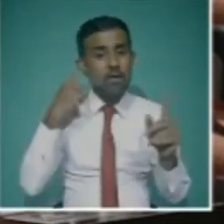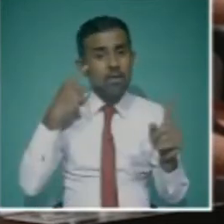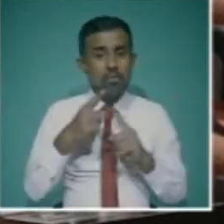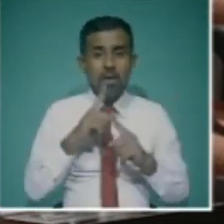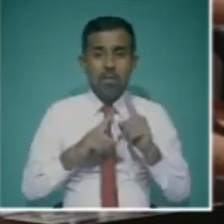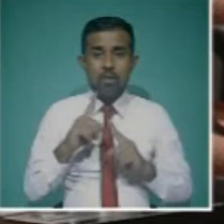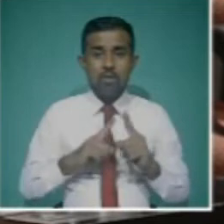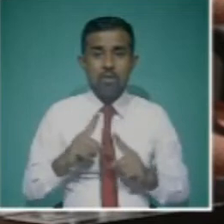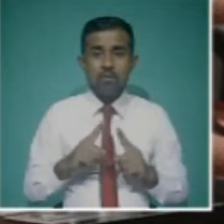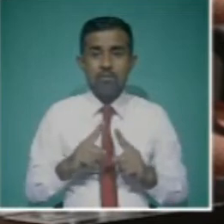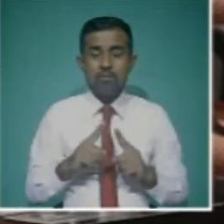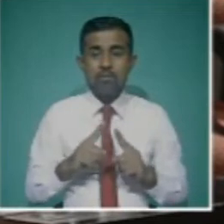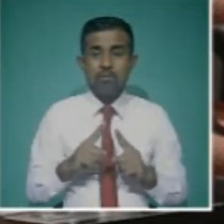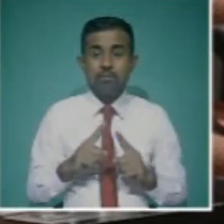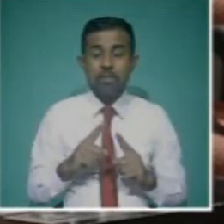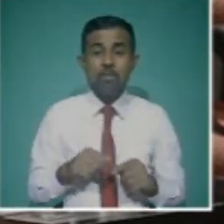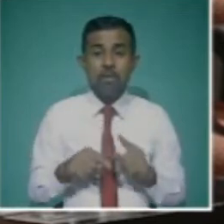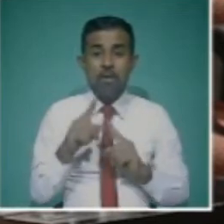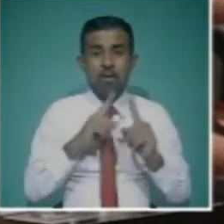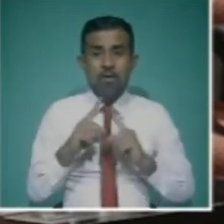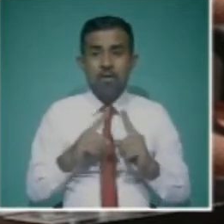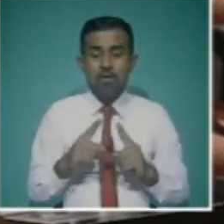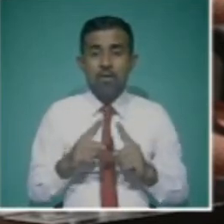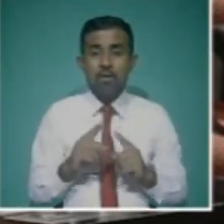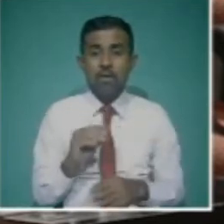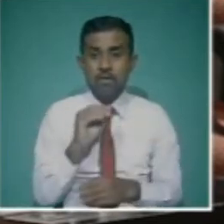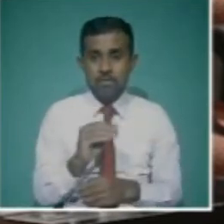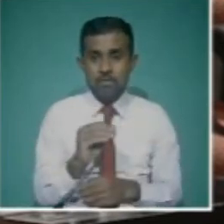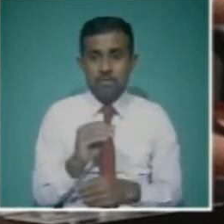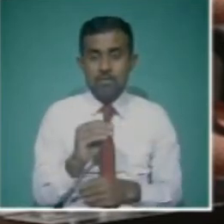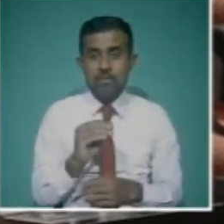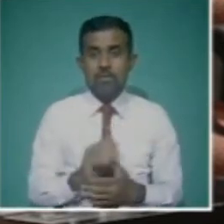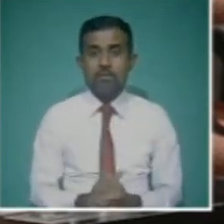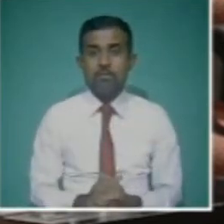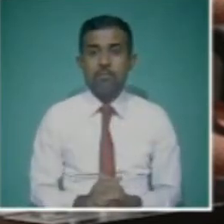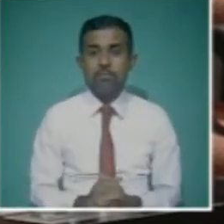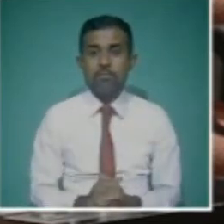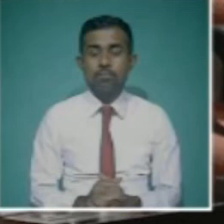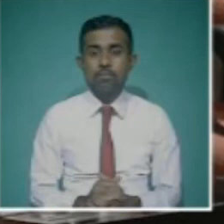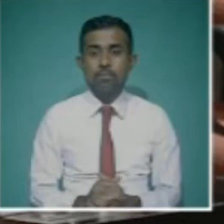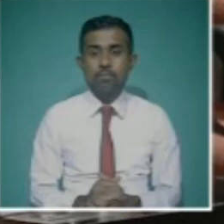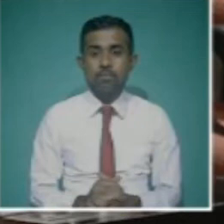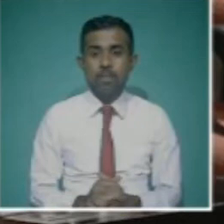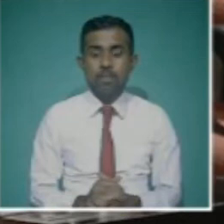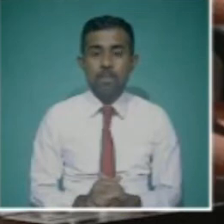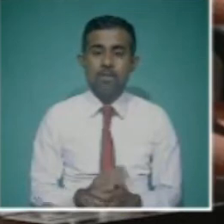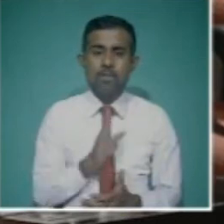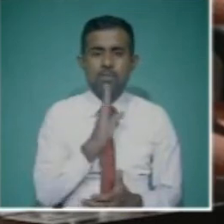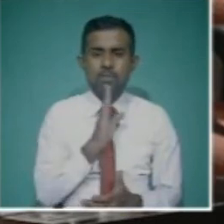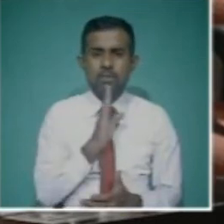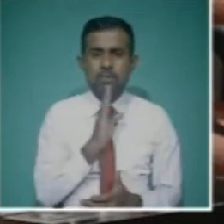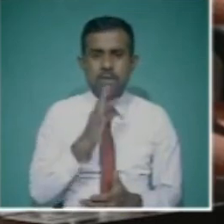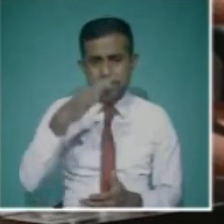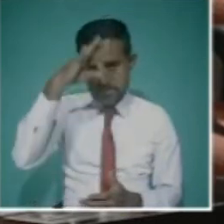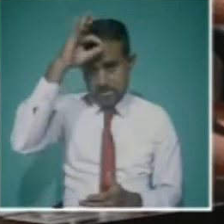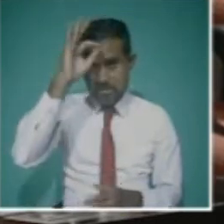matched. So one must ask, the ordinary Sinhalese people are not opposed to it. President